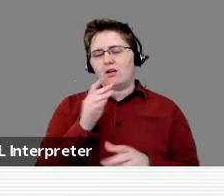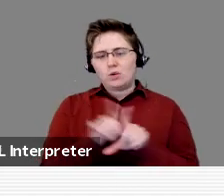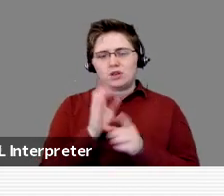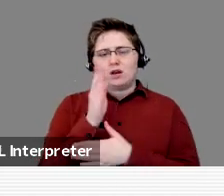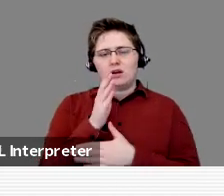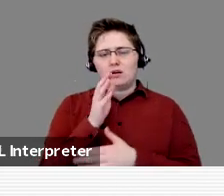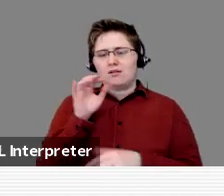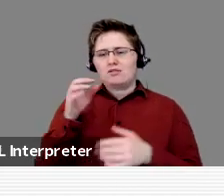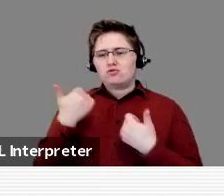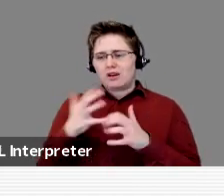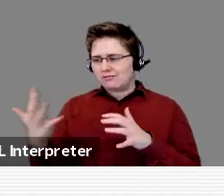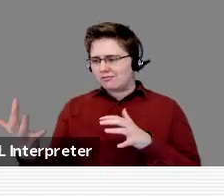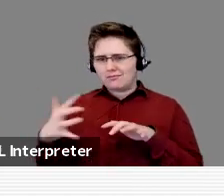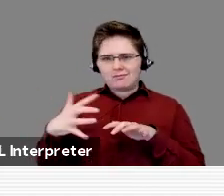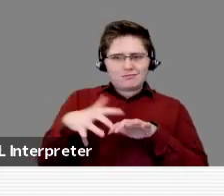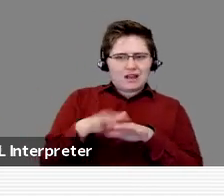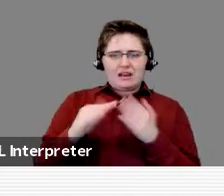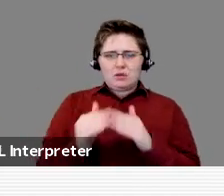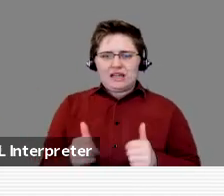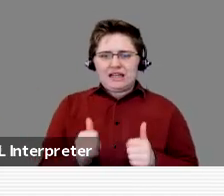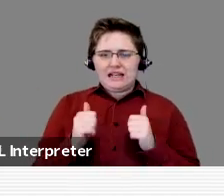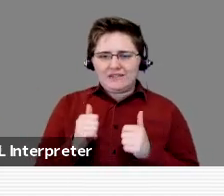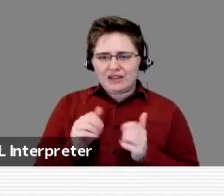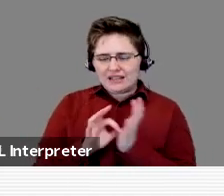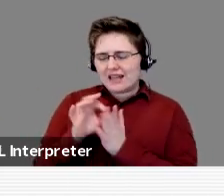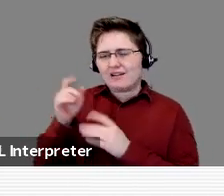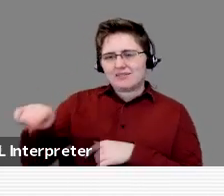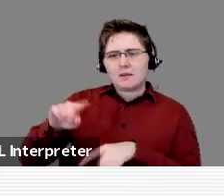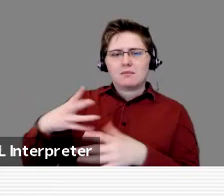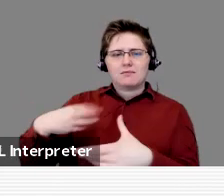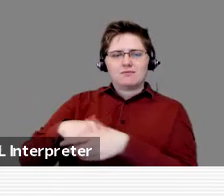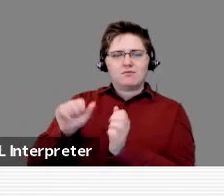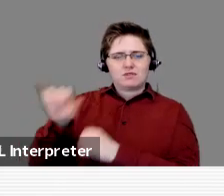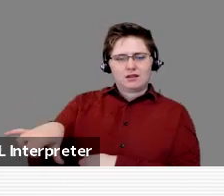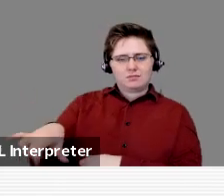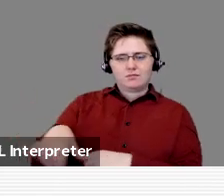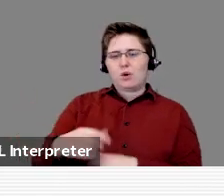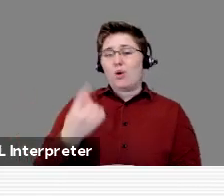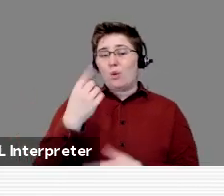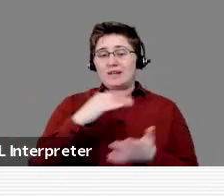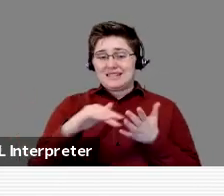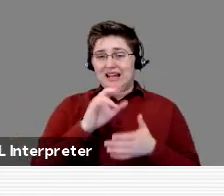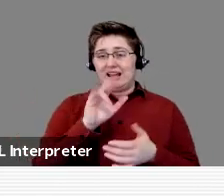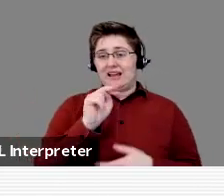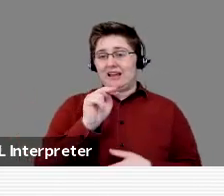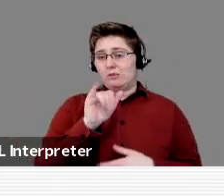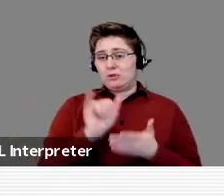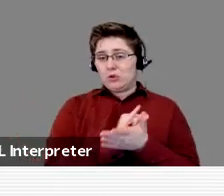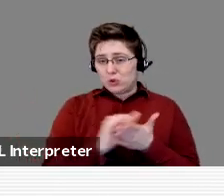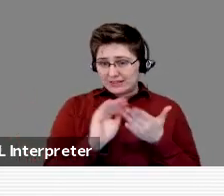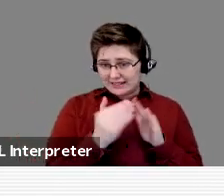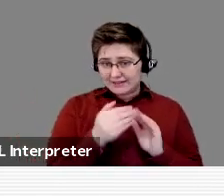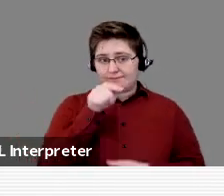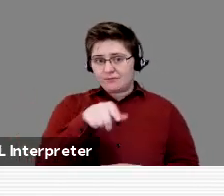that integrated and community living is accounting for our unsheltered folks. In at least one study in New York City, those who